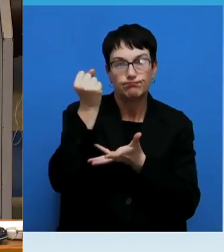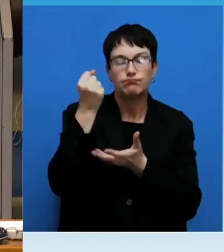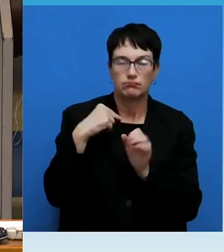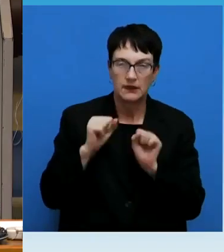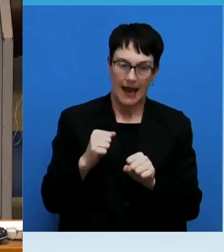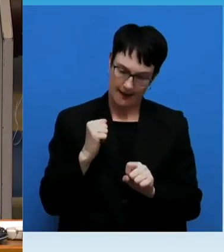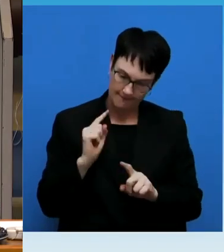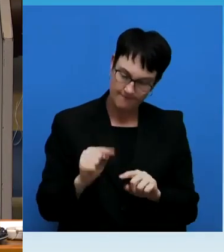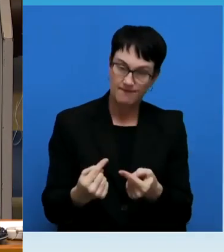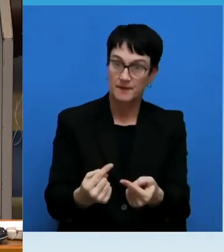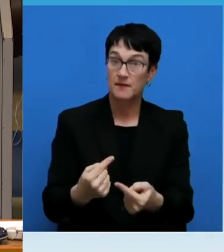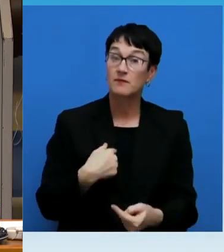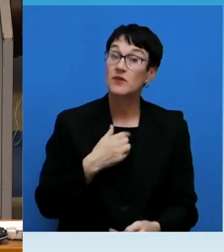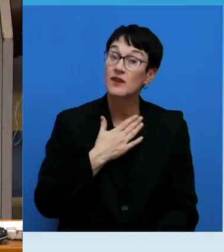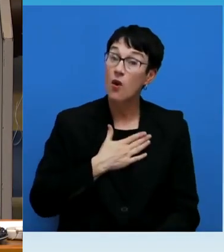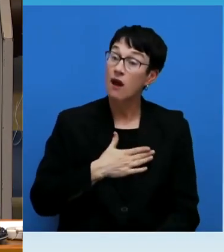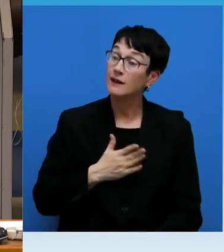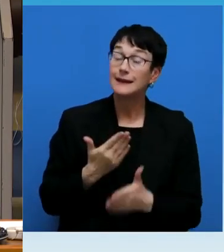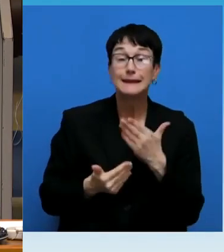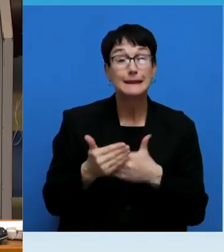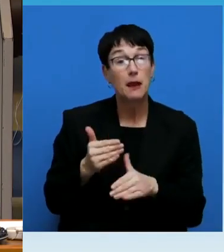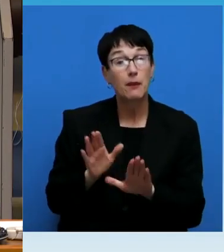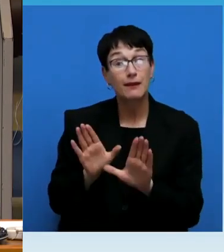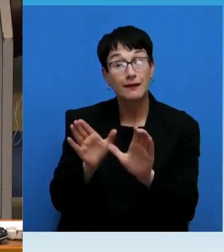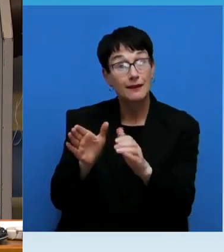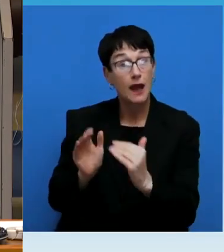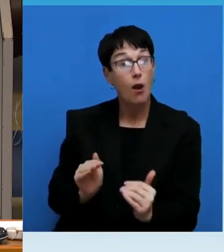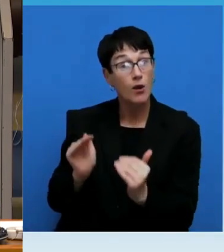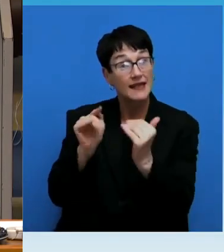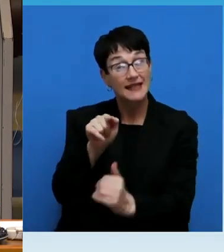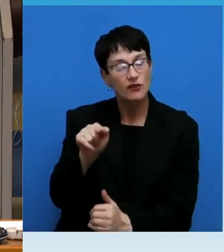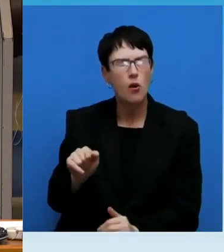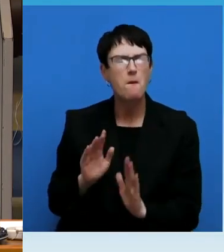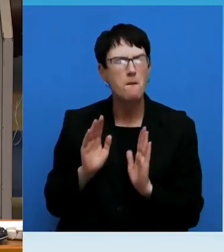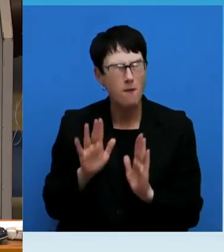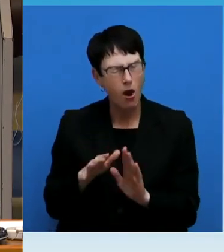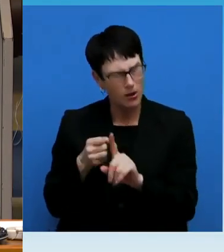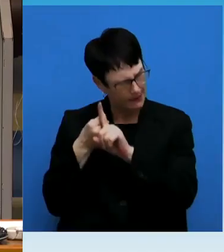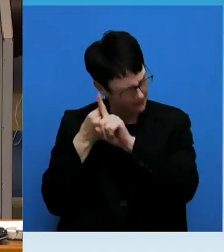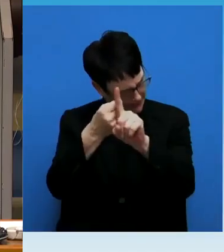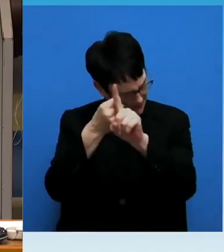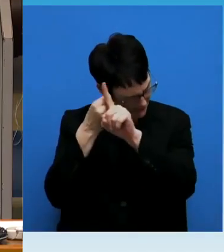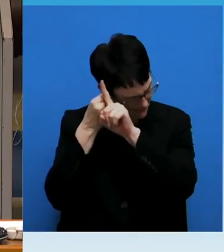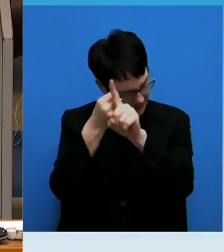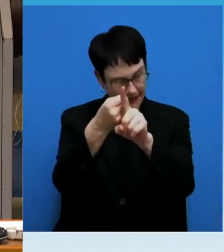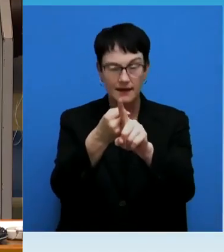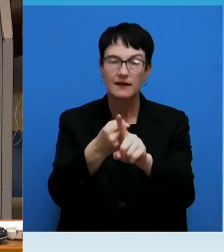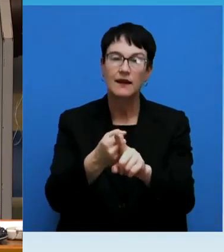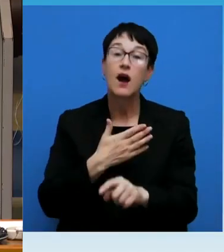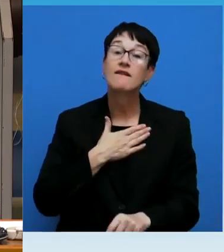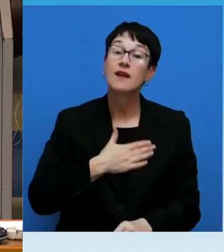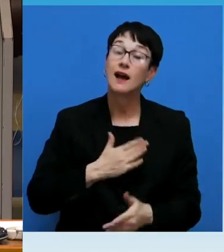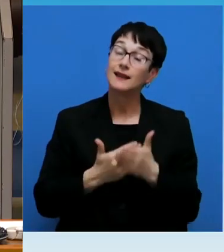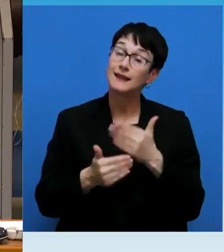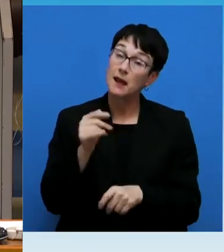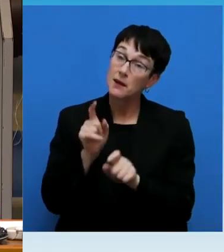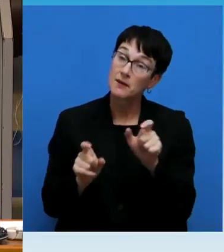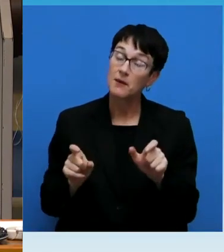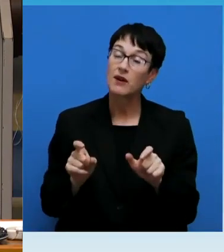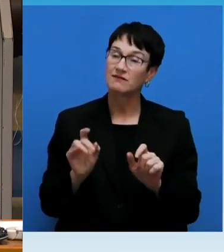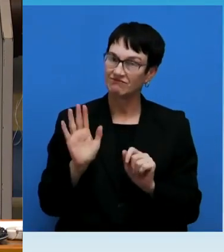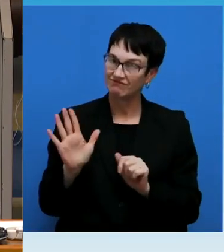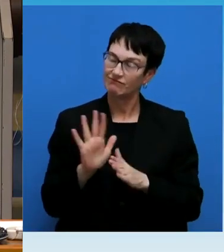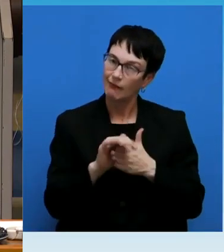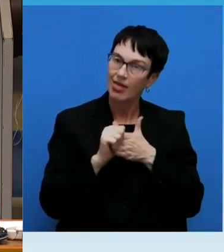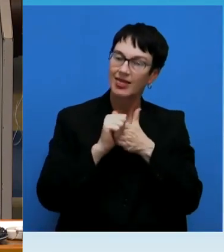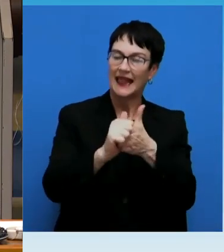it all, we need persons with disabilities leading the way, shaping their future. Today, UNDIS 2.0